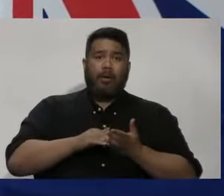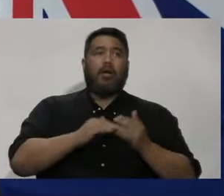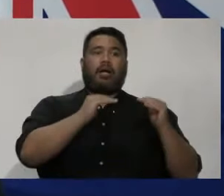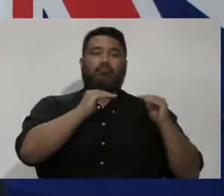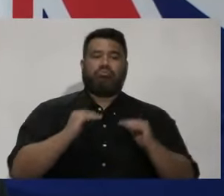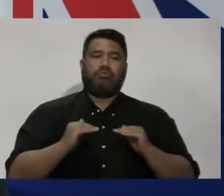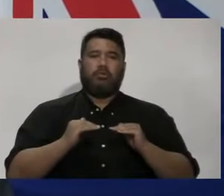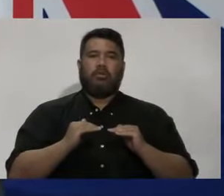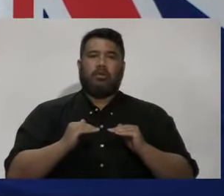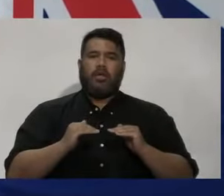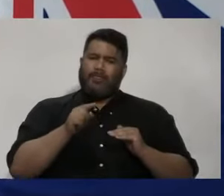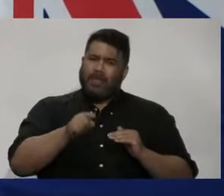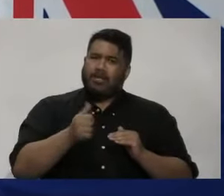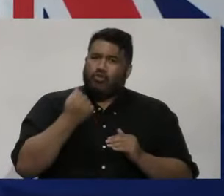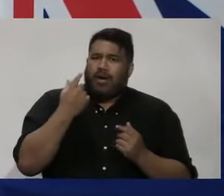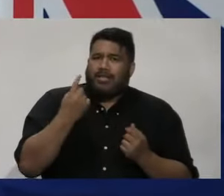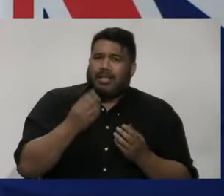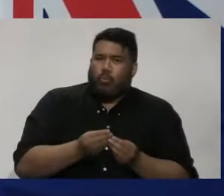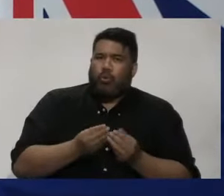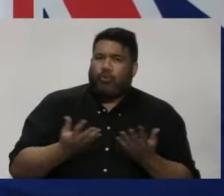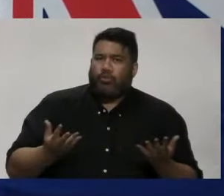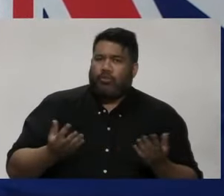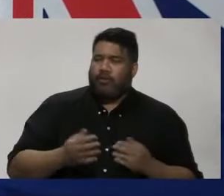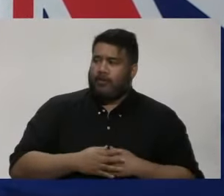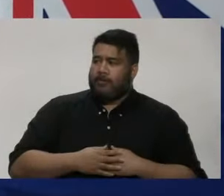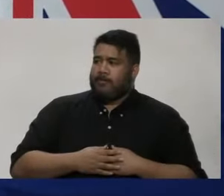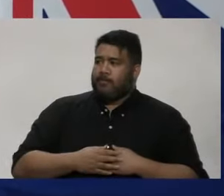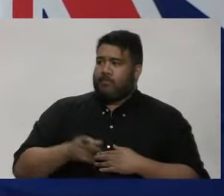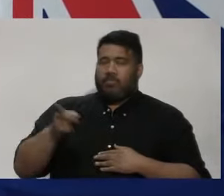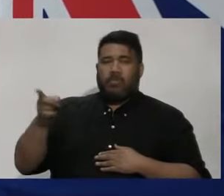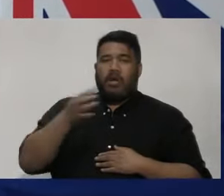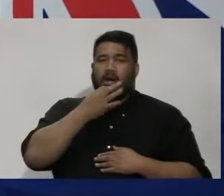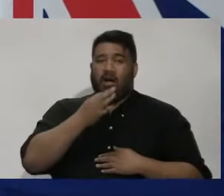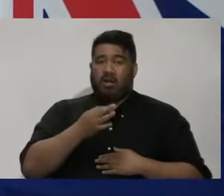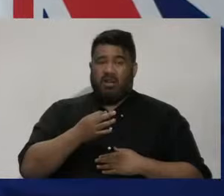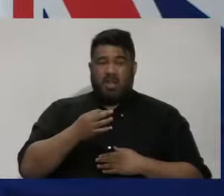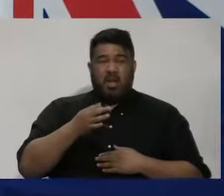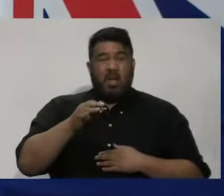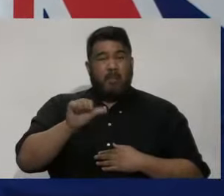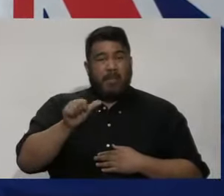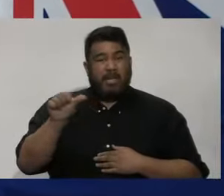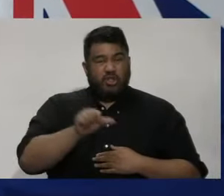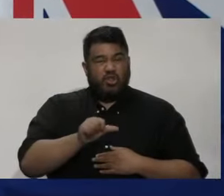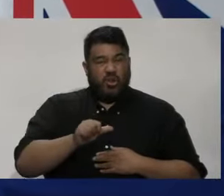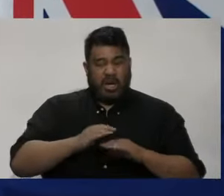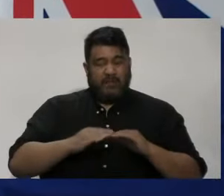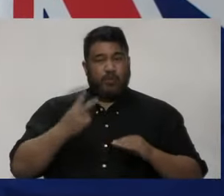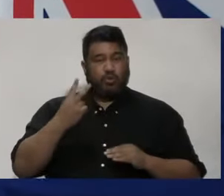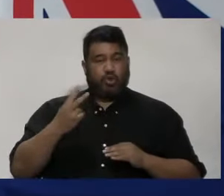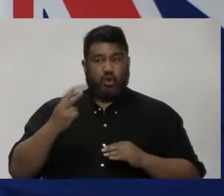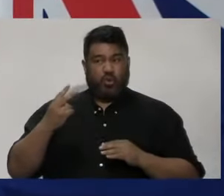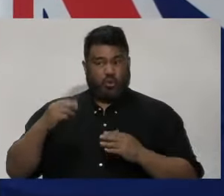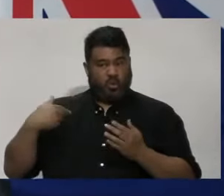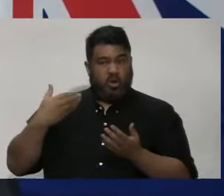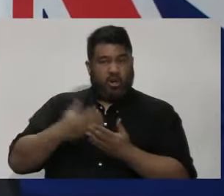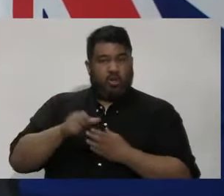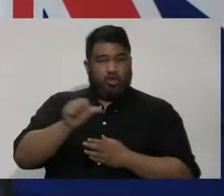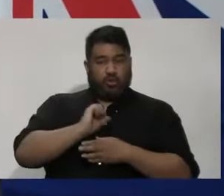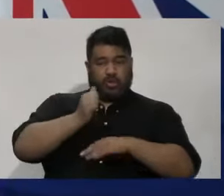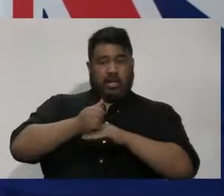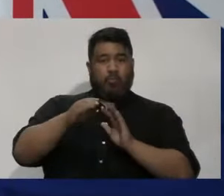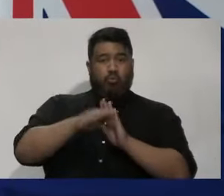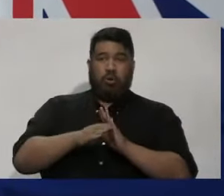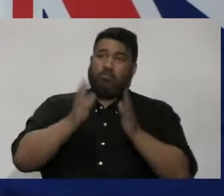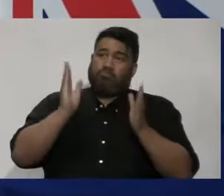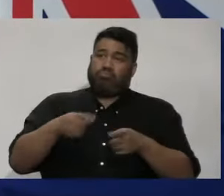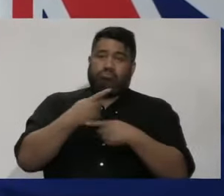alert level 3. And I think that's a very good idea. Lily, do you think it would have been a good idea to mandate it at level 2? Well, that's what we're